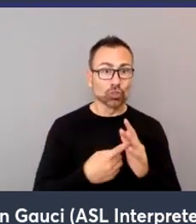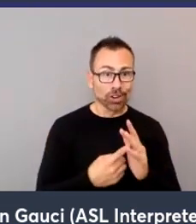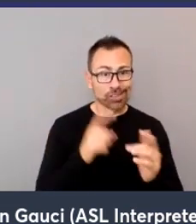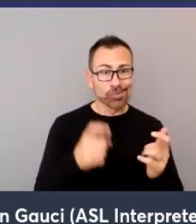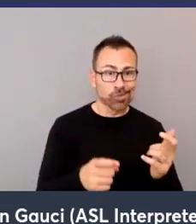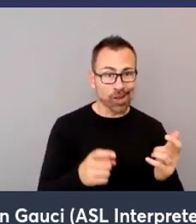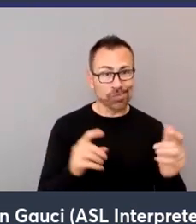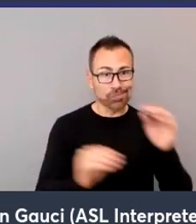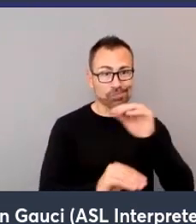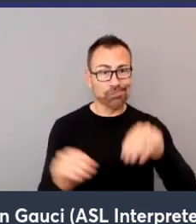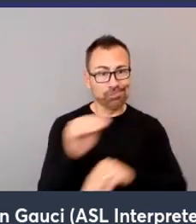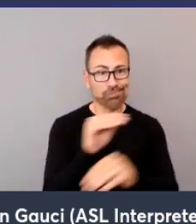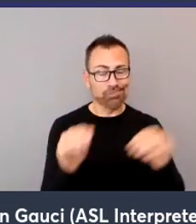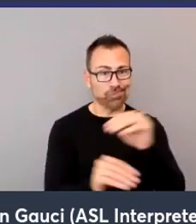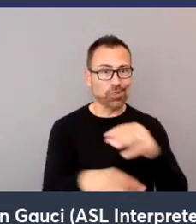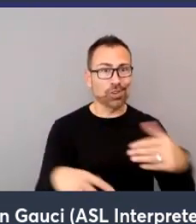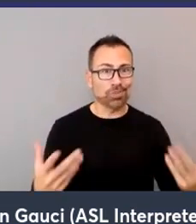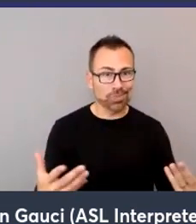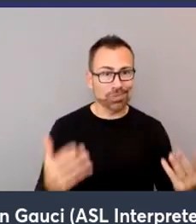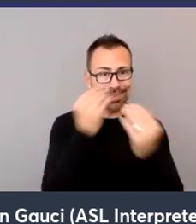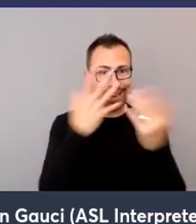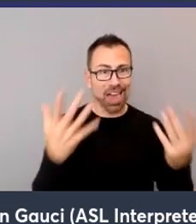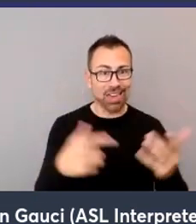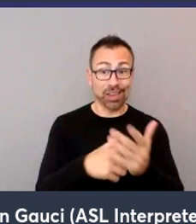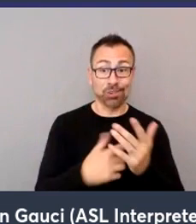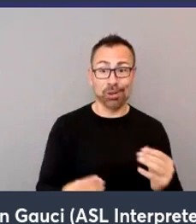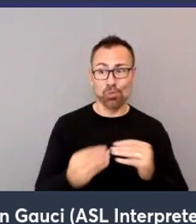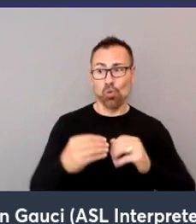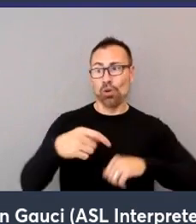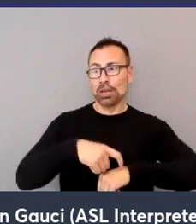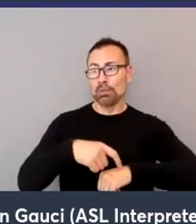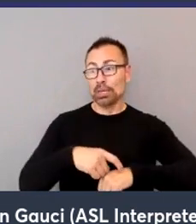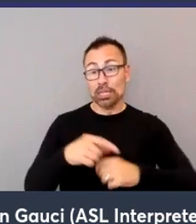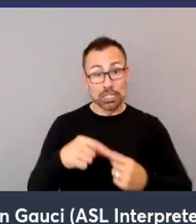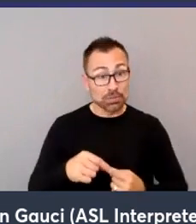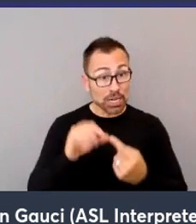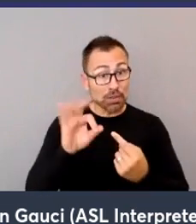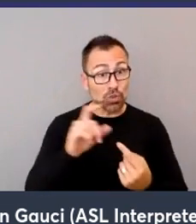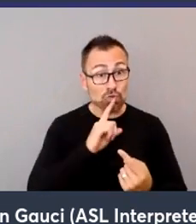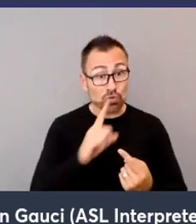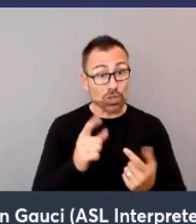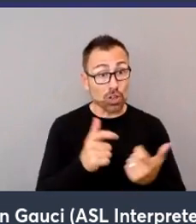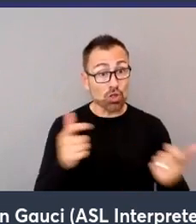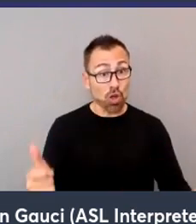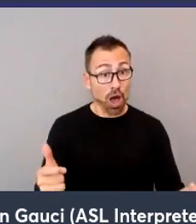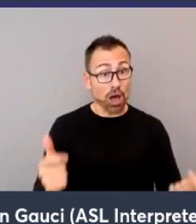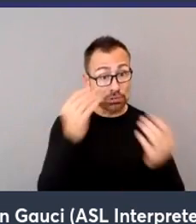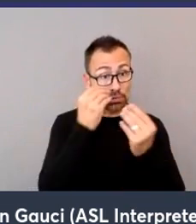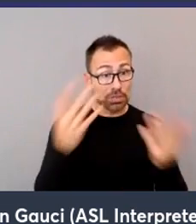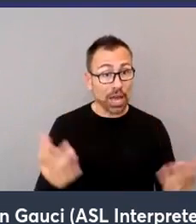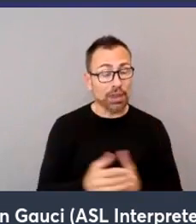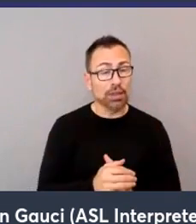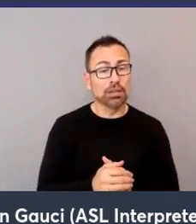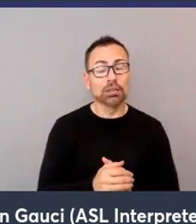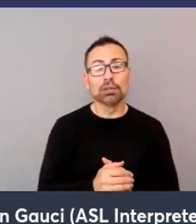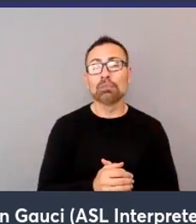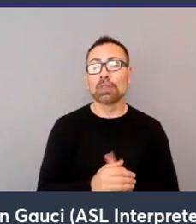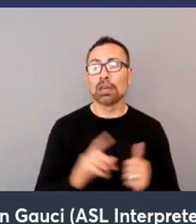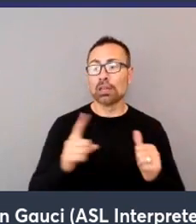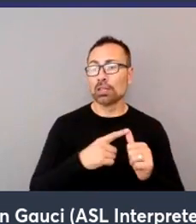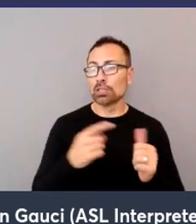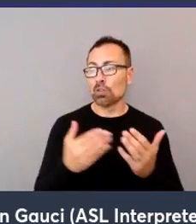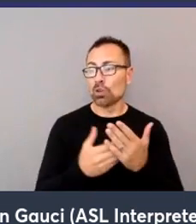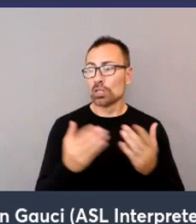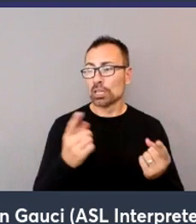sometimes that may take longer, right? Especially if for really large data sizes. So the very first thing that, you know, we worked on